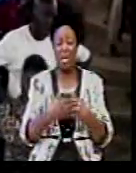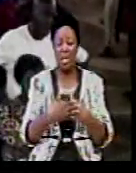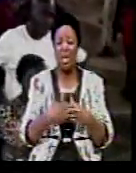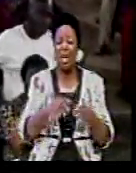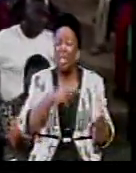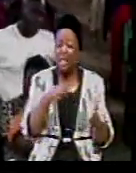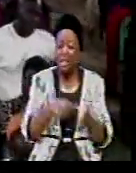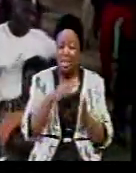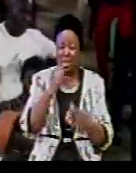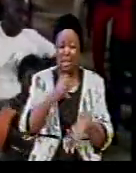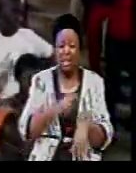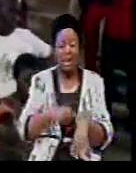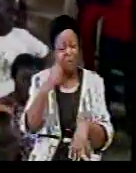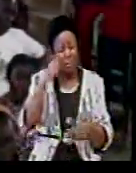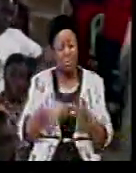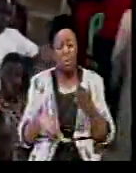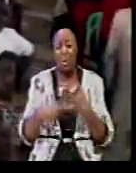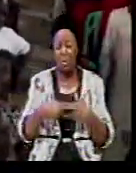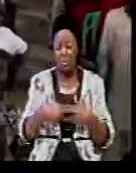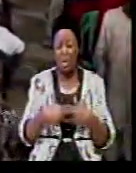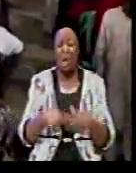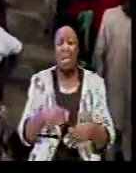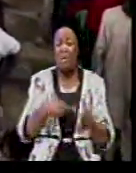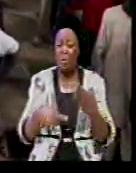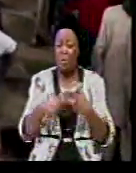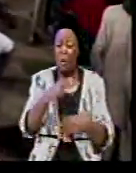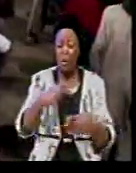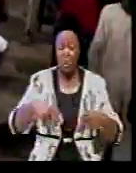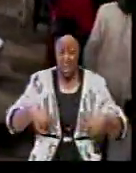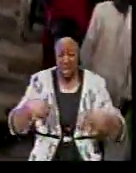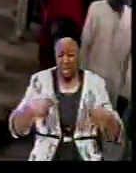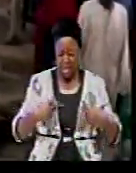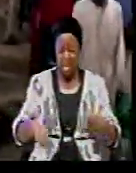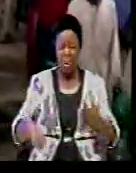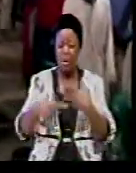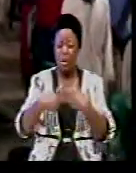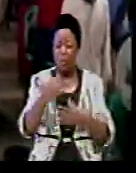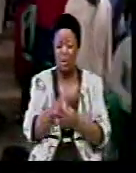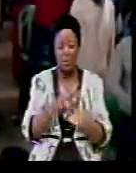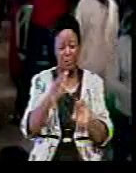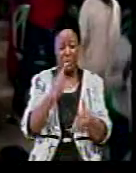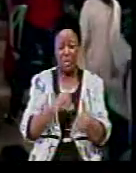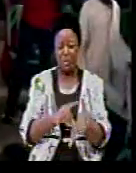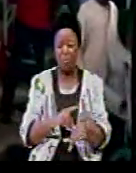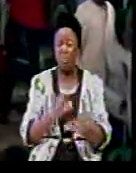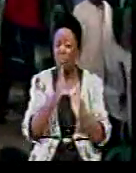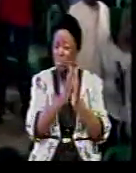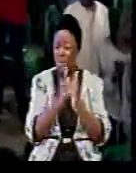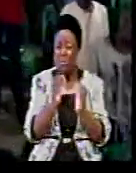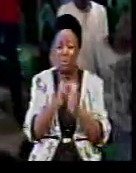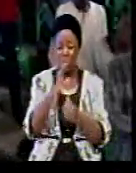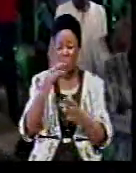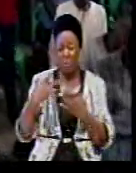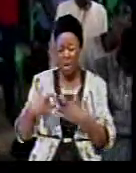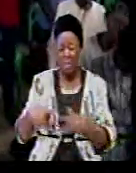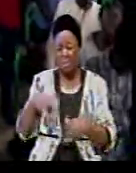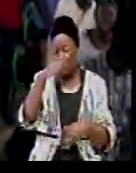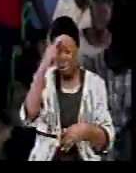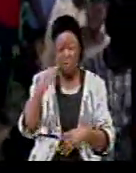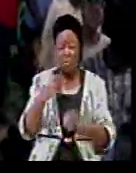Father, touch me tonight, wherever you are. In any country in Europe, Any country in